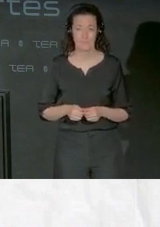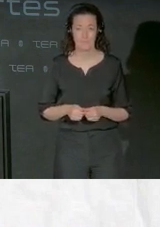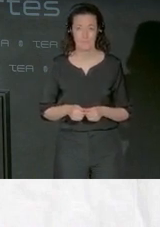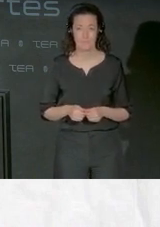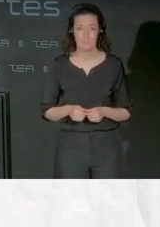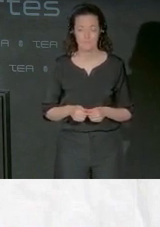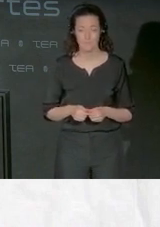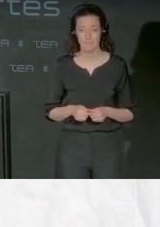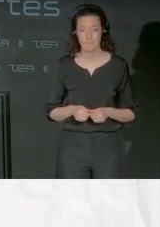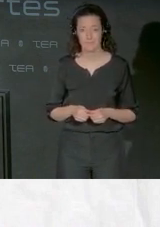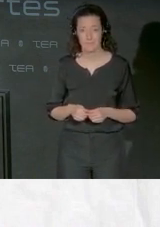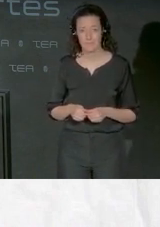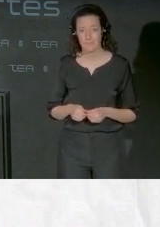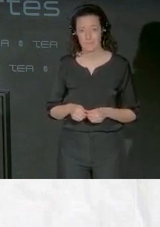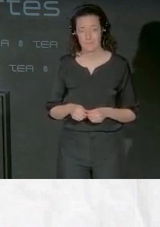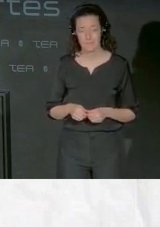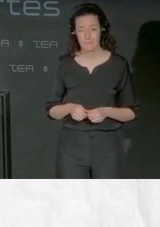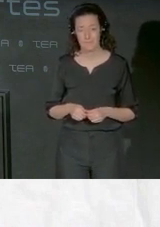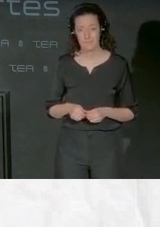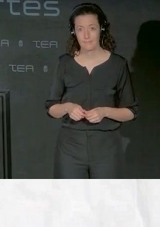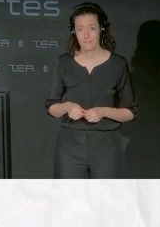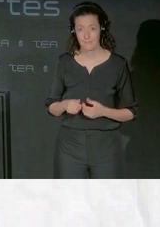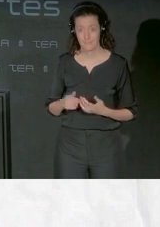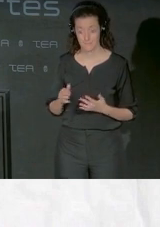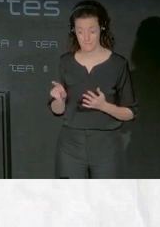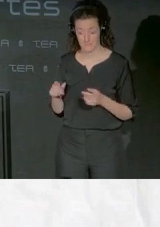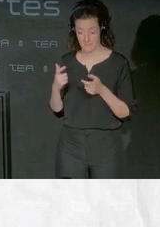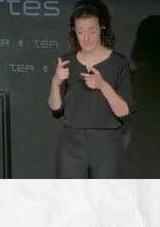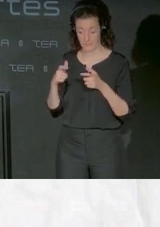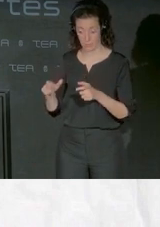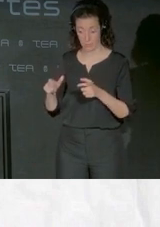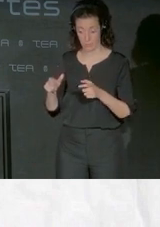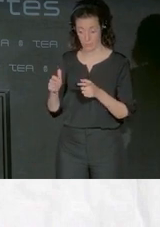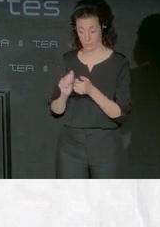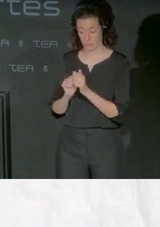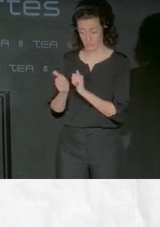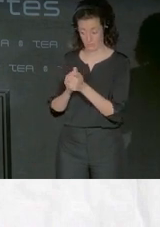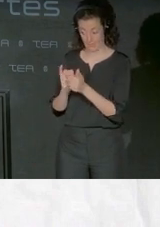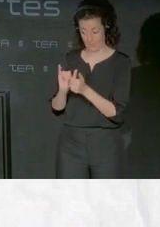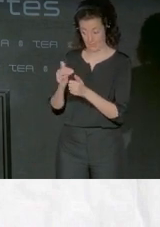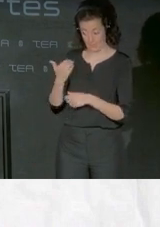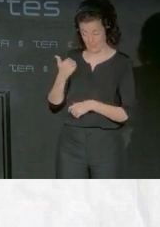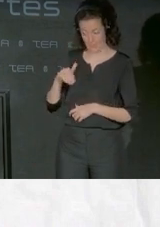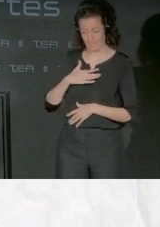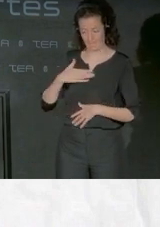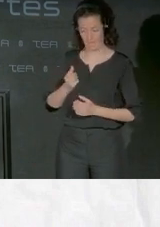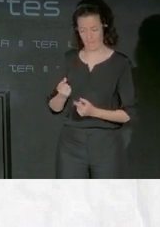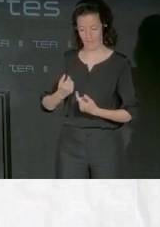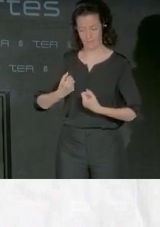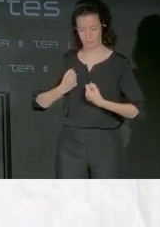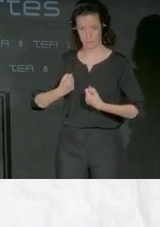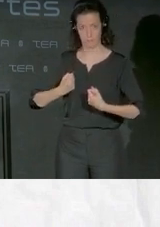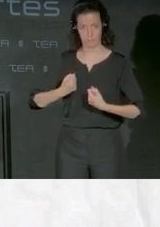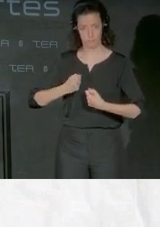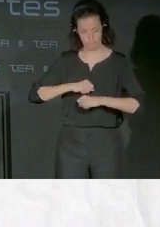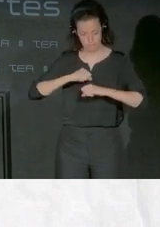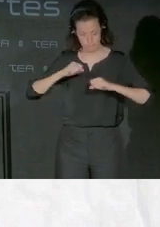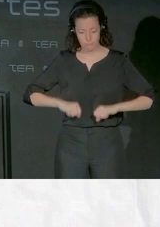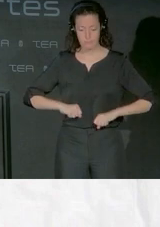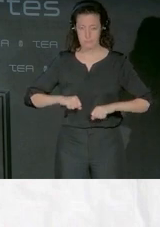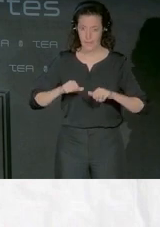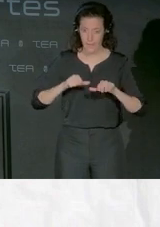of video games for society here. And I think this concludes our presentation. I would like to thank very much